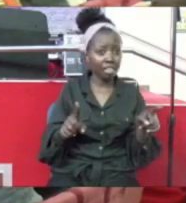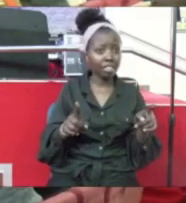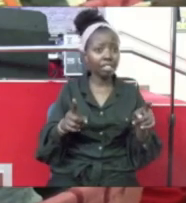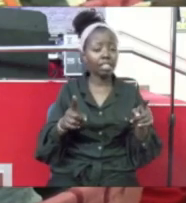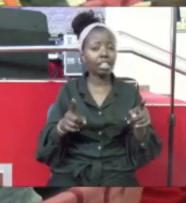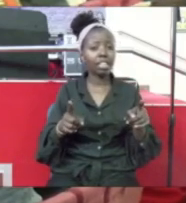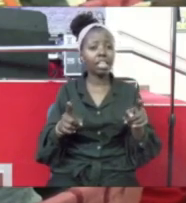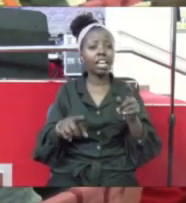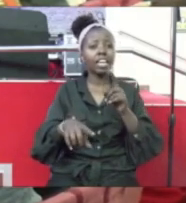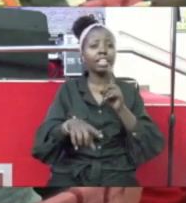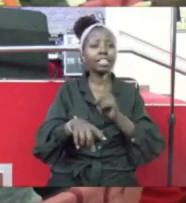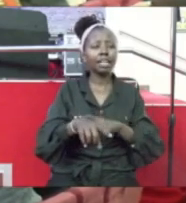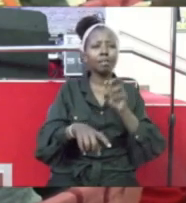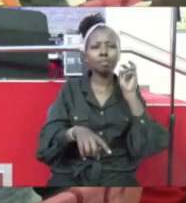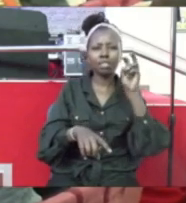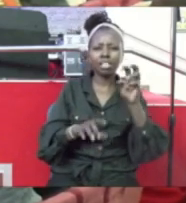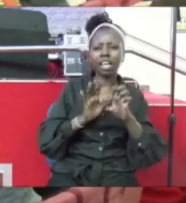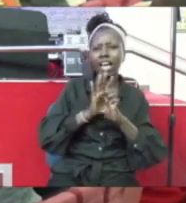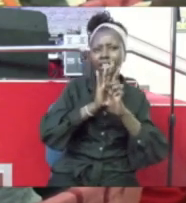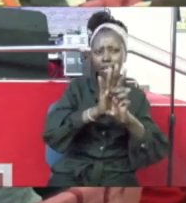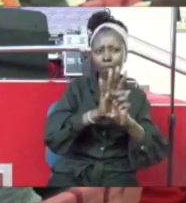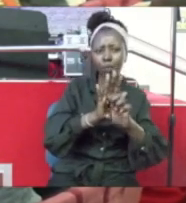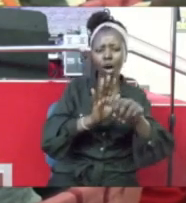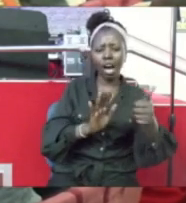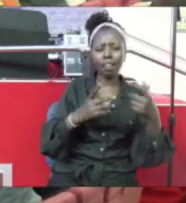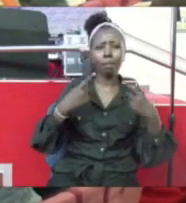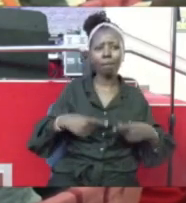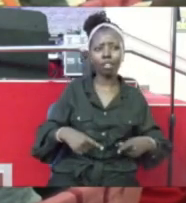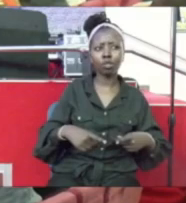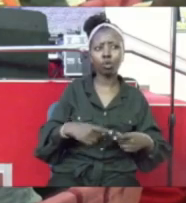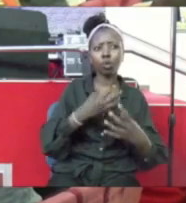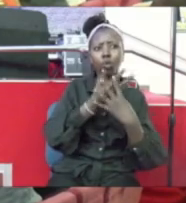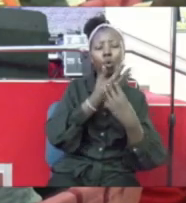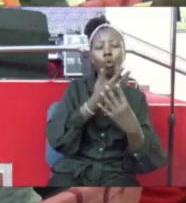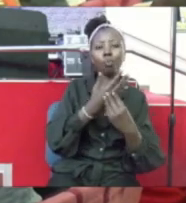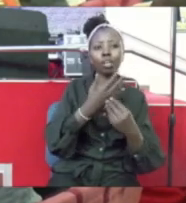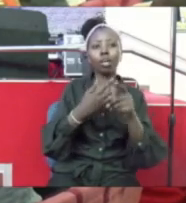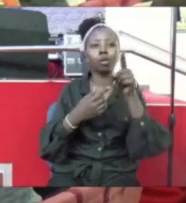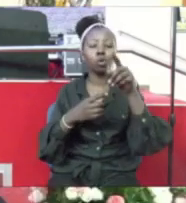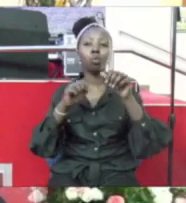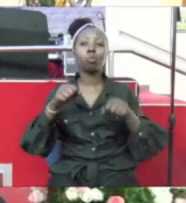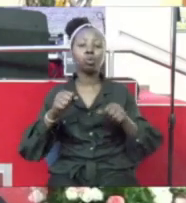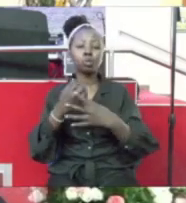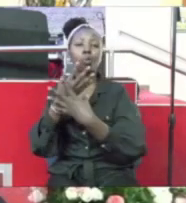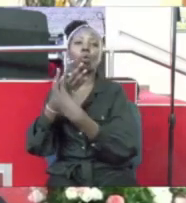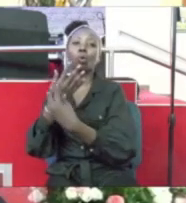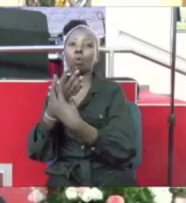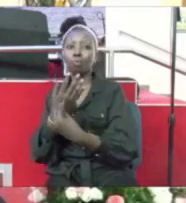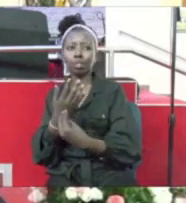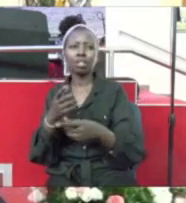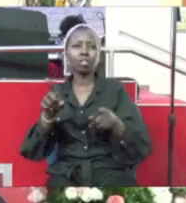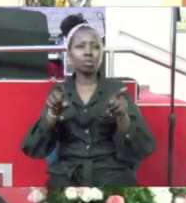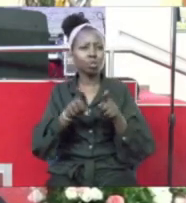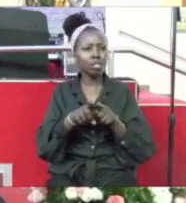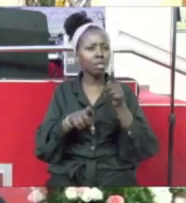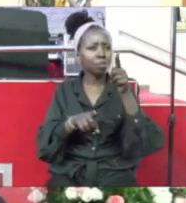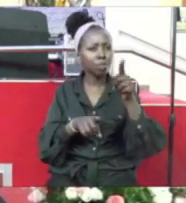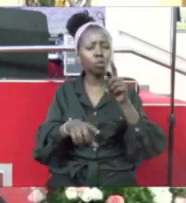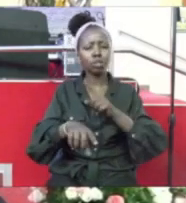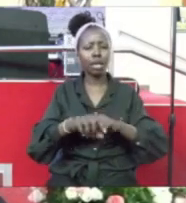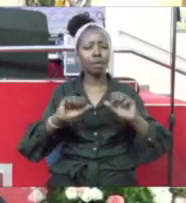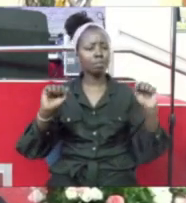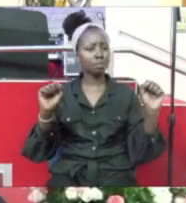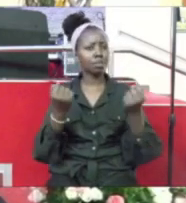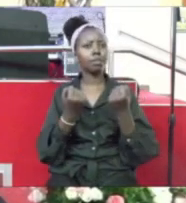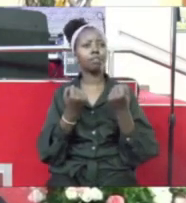help prepare the way. Lakini mfano mzuri toka kwa wengine utasaidia kutengeneza njia. Even for us when we become born again. Hata